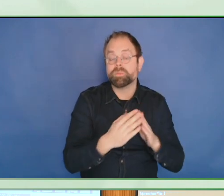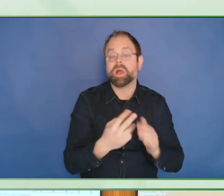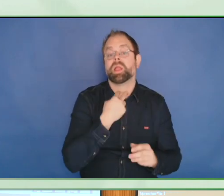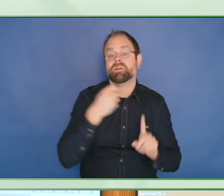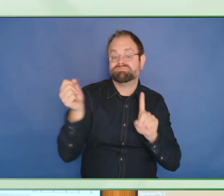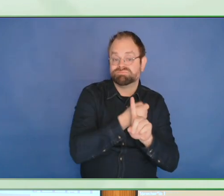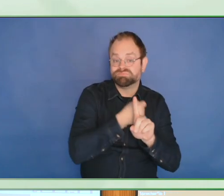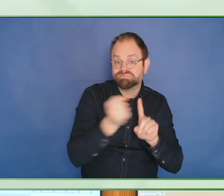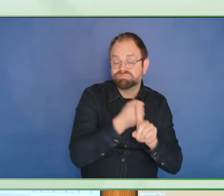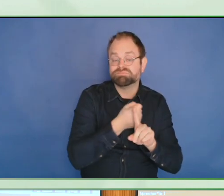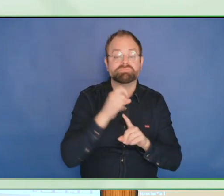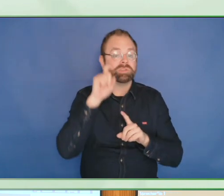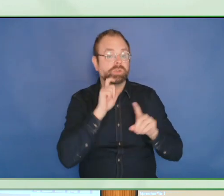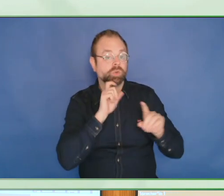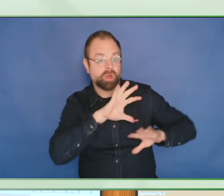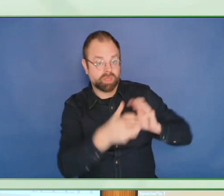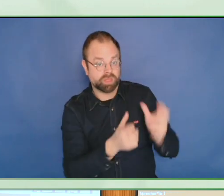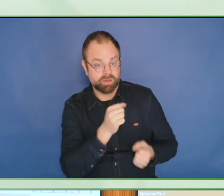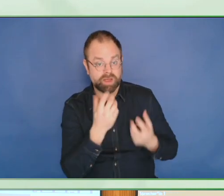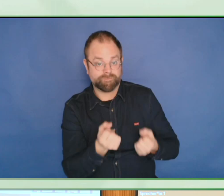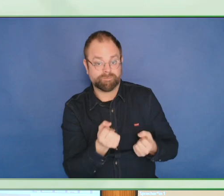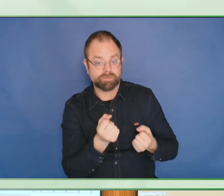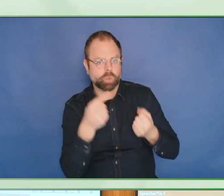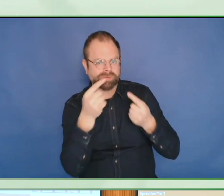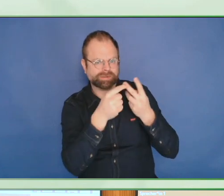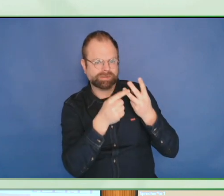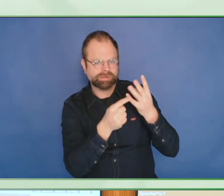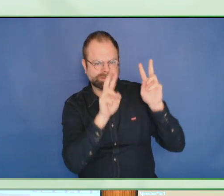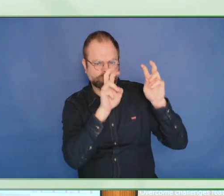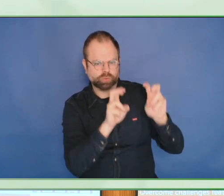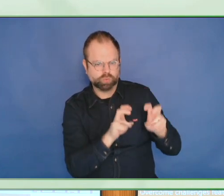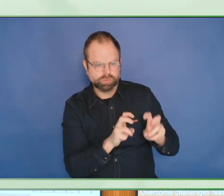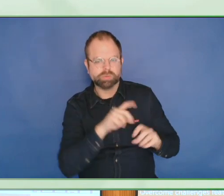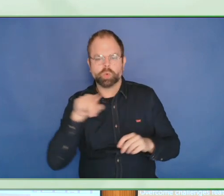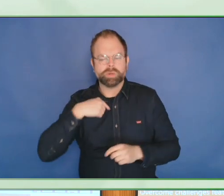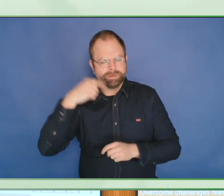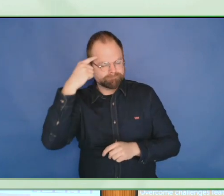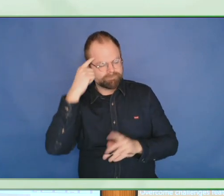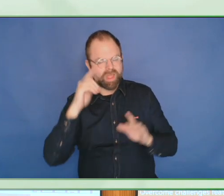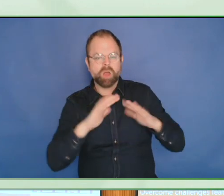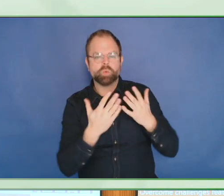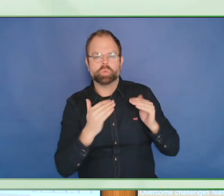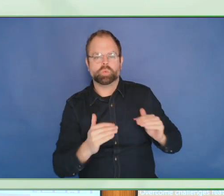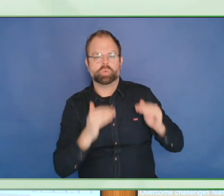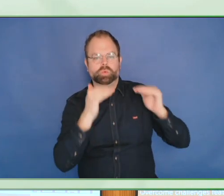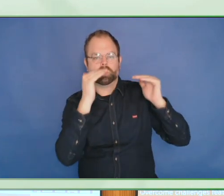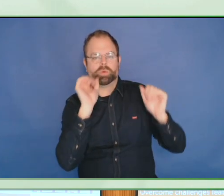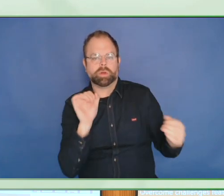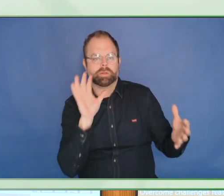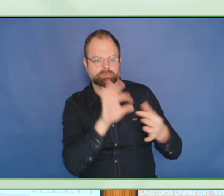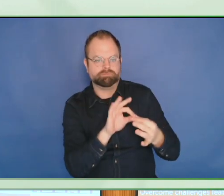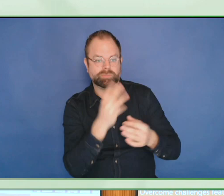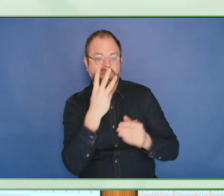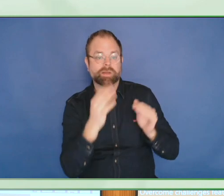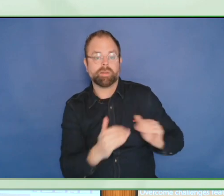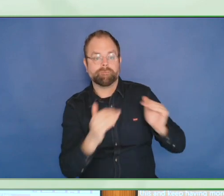from, and also mainstream conversations like this and keep having more roundtables and workshops.